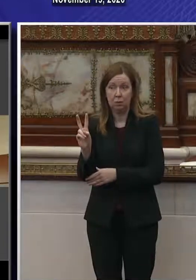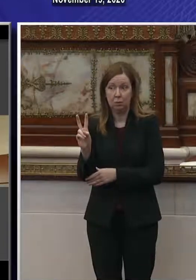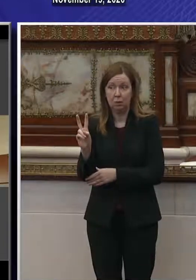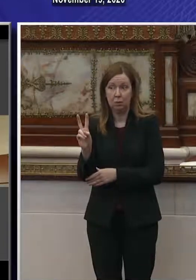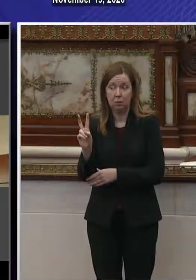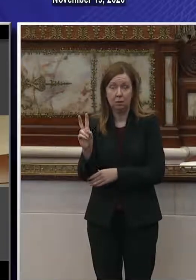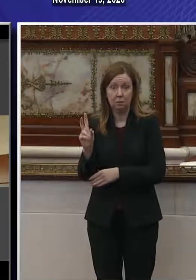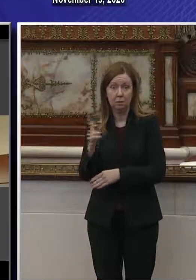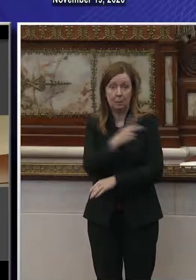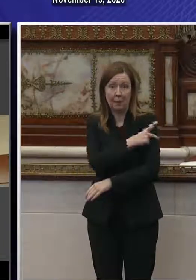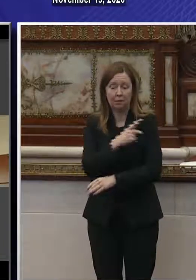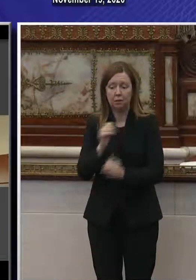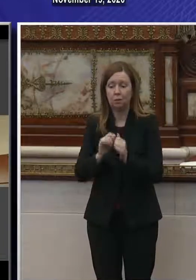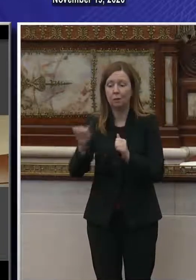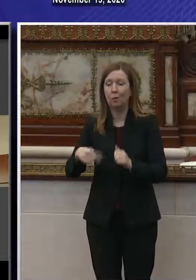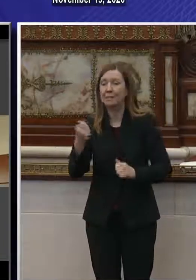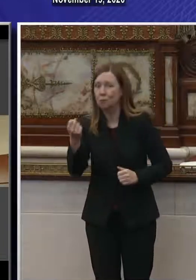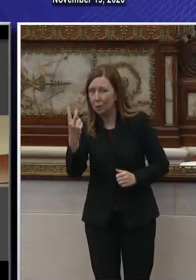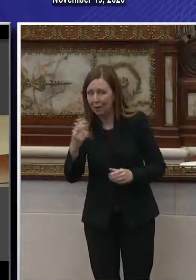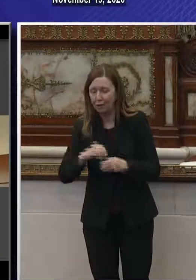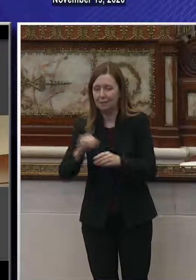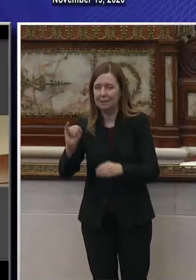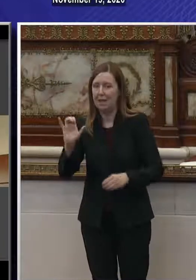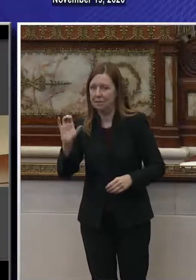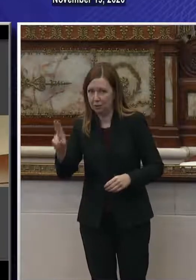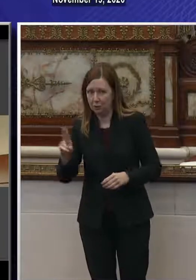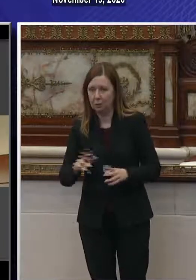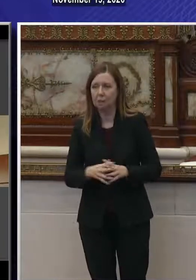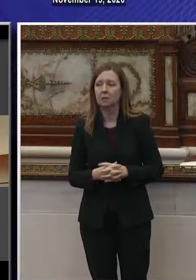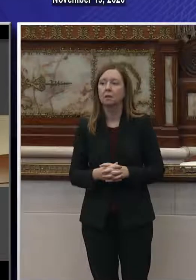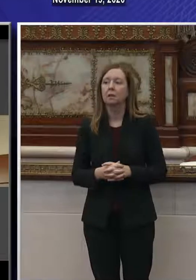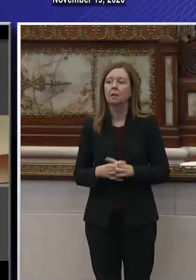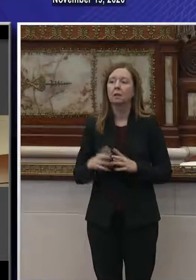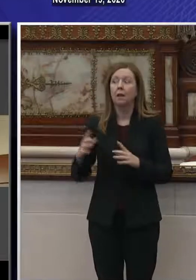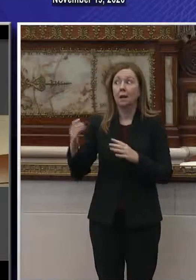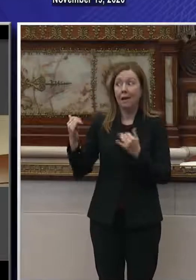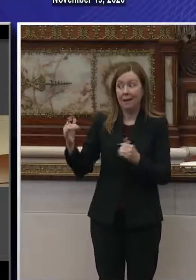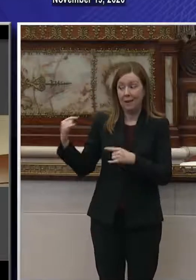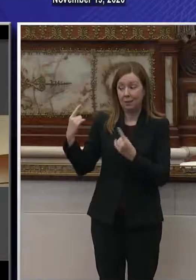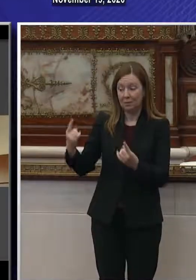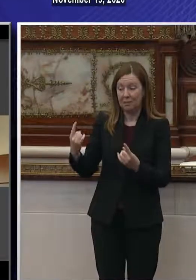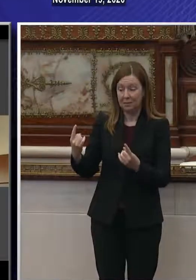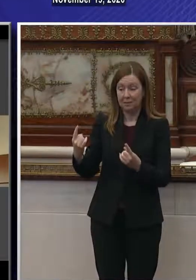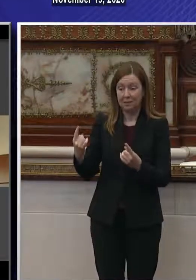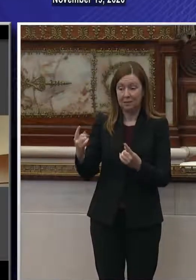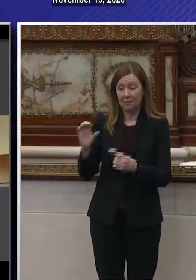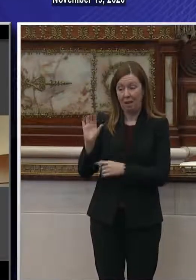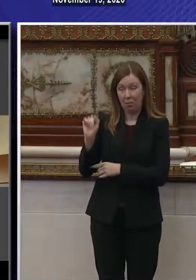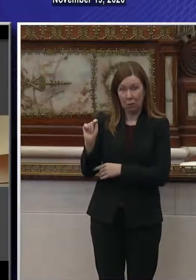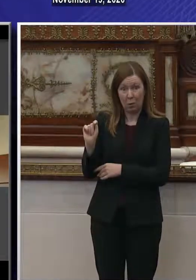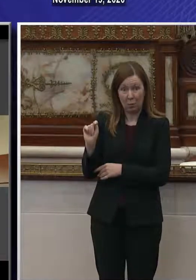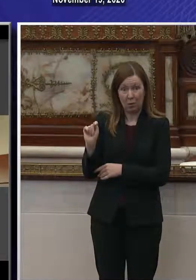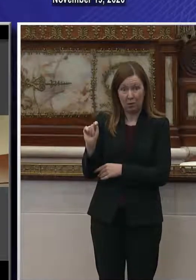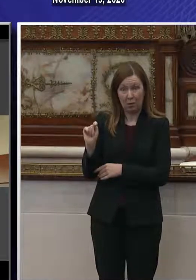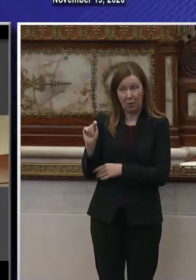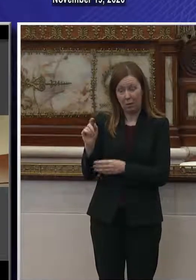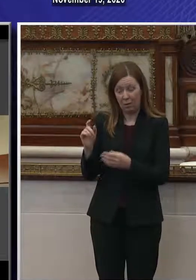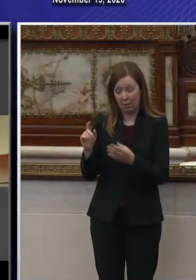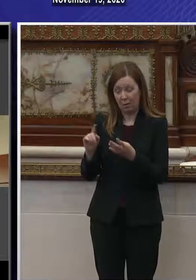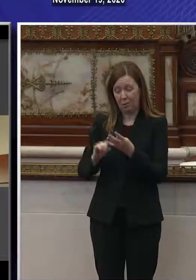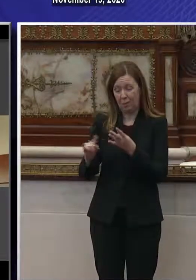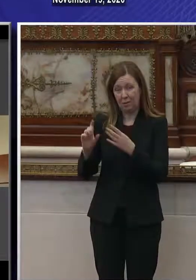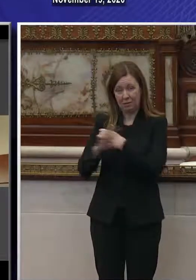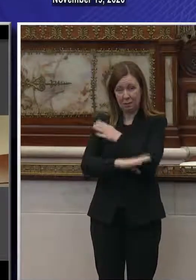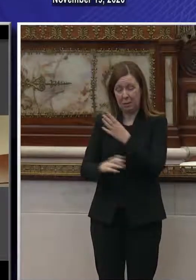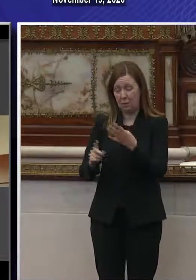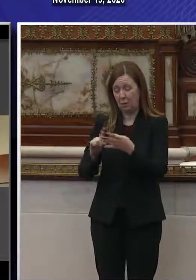enterprise, with only 12 in the intensive care unit. And now, since sometime in October, late September and October,